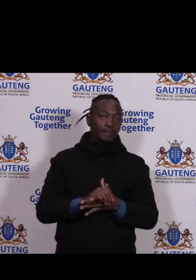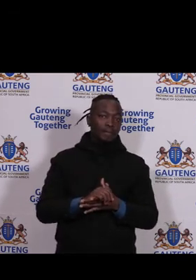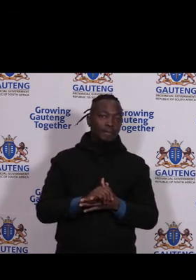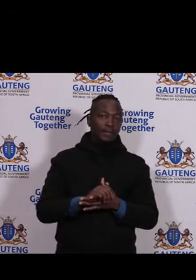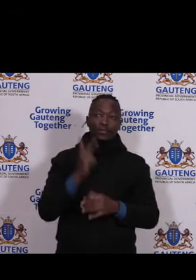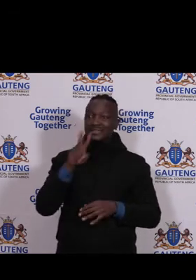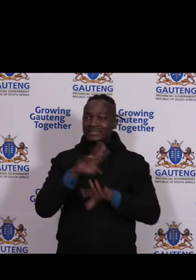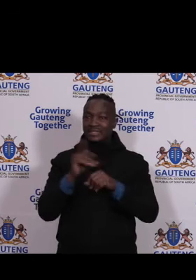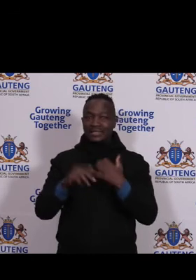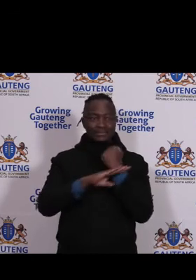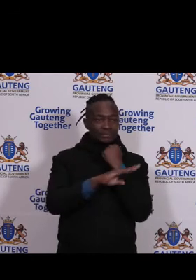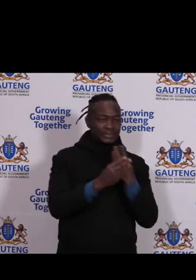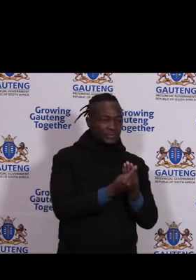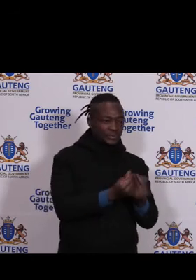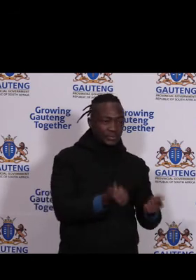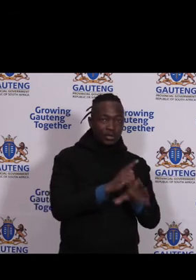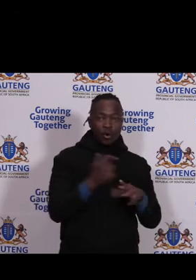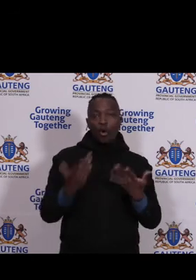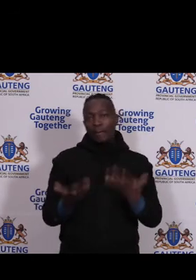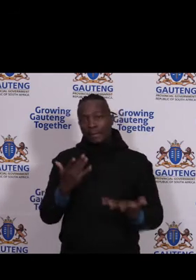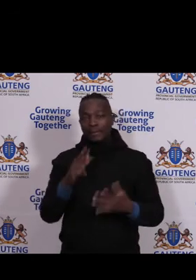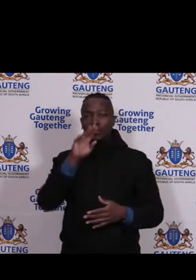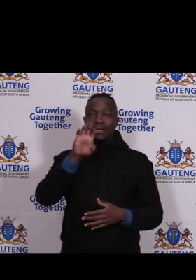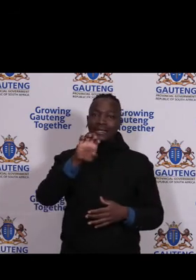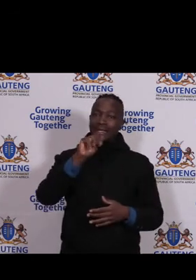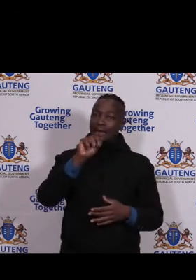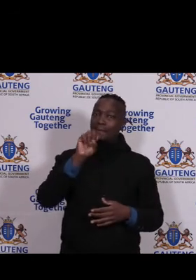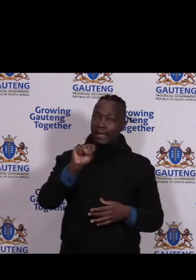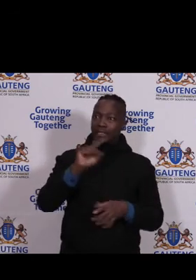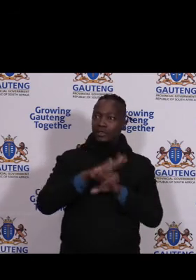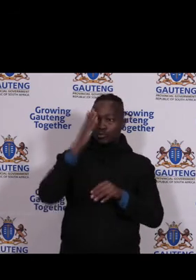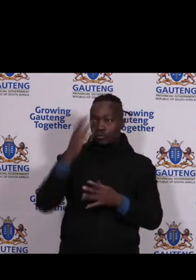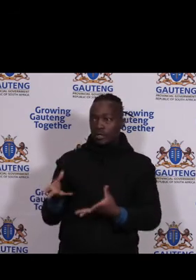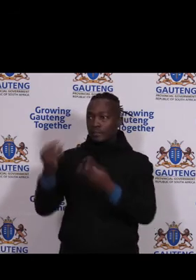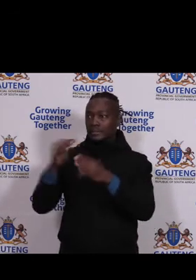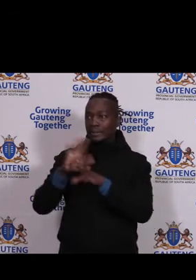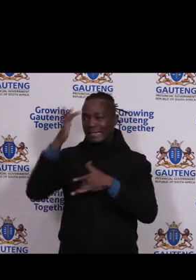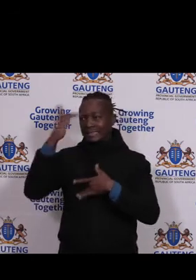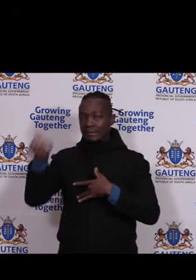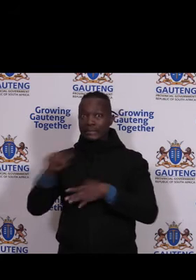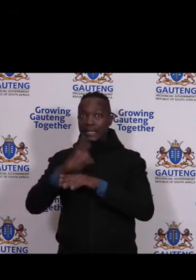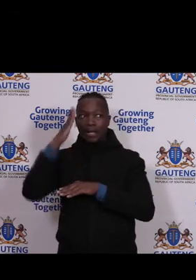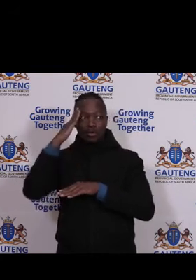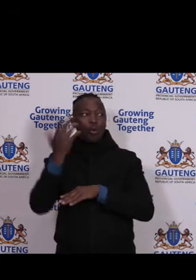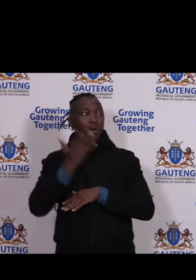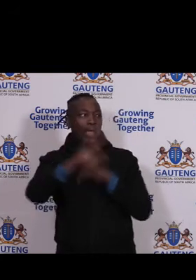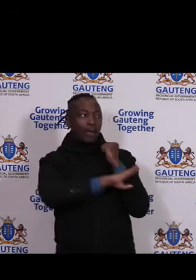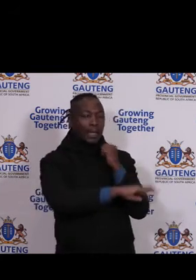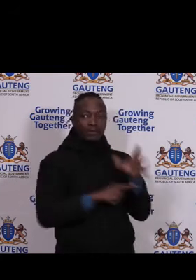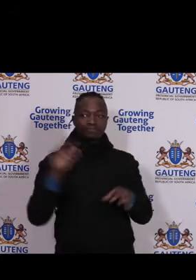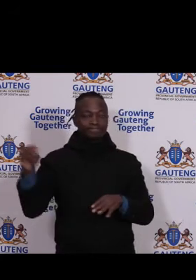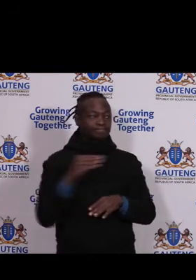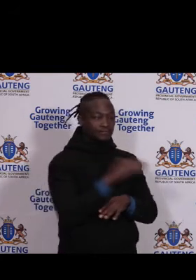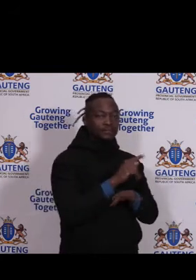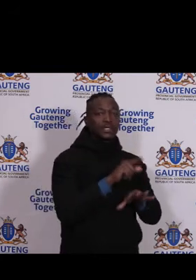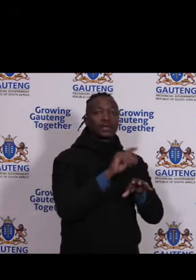desperation of beds. And when the EMS or anybody picks up a patient, should be knowing where the bed space is available, and they will be able to